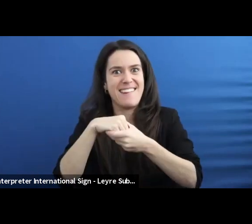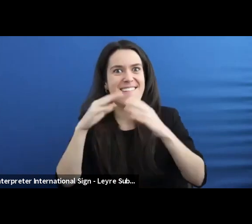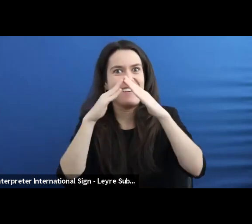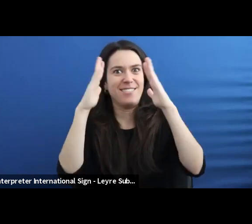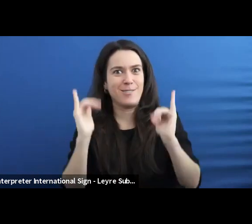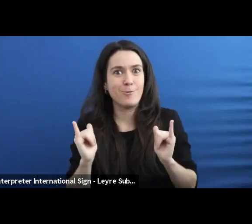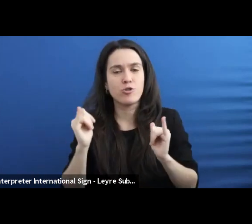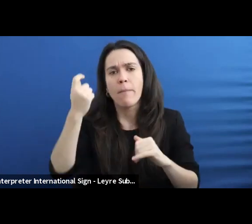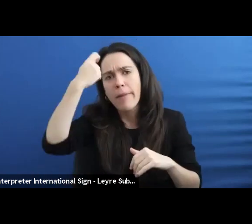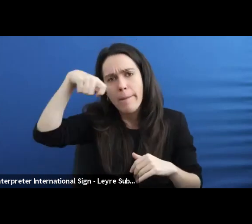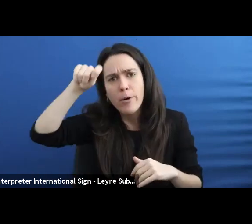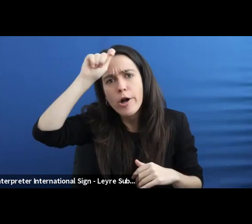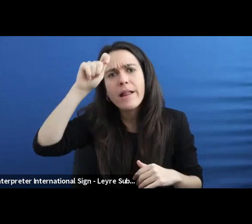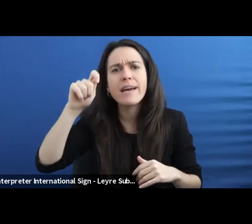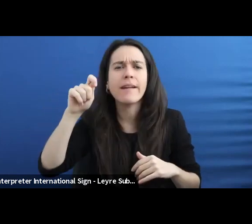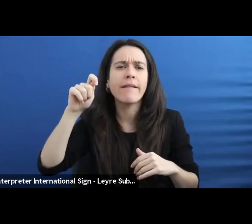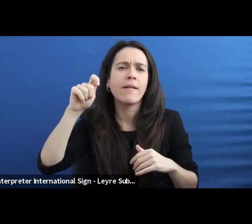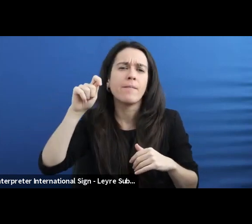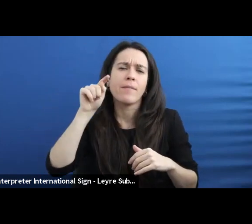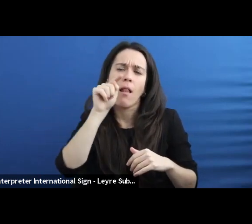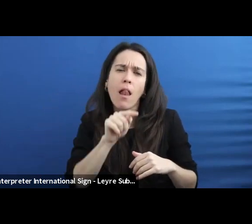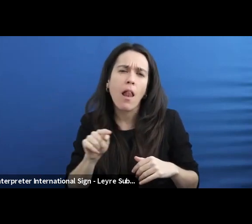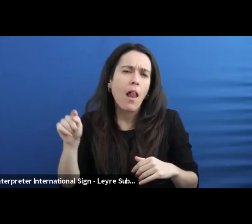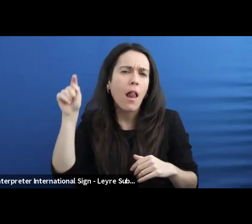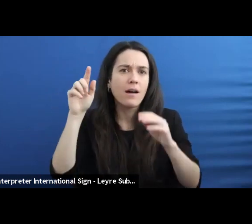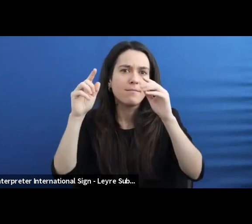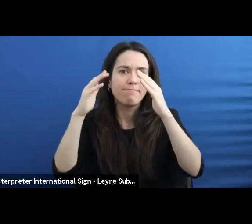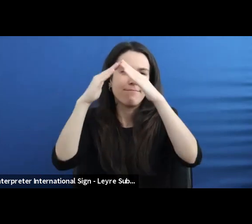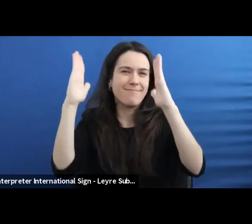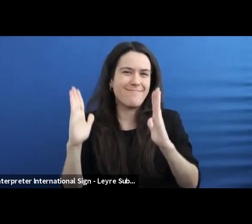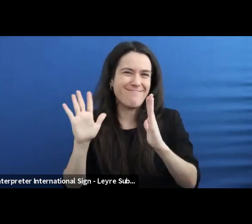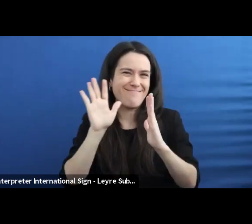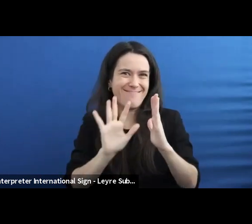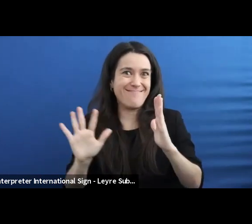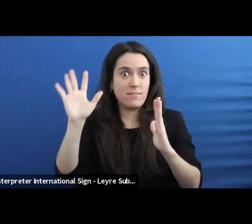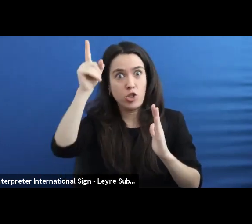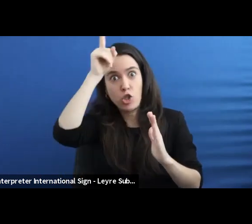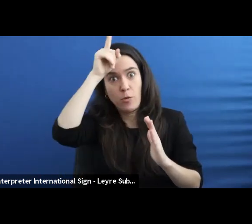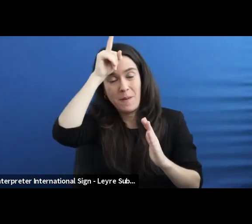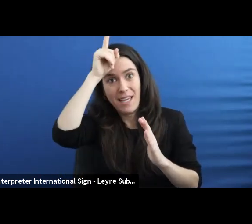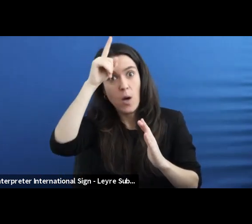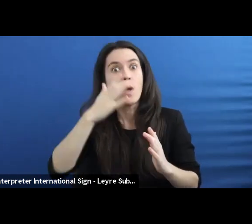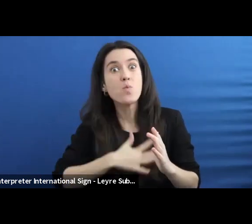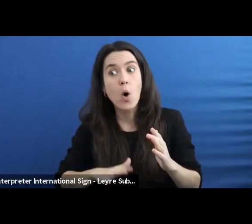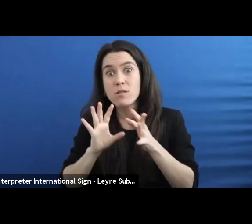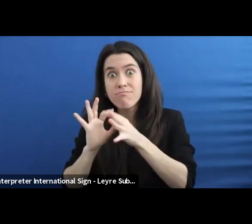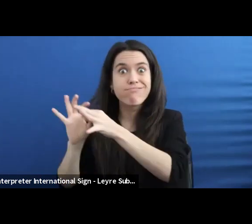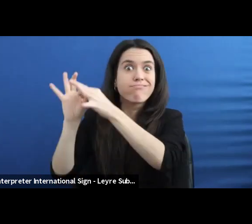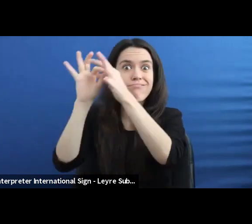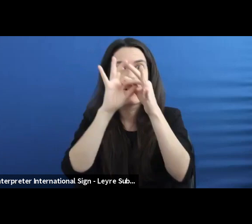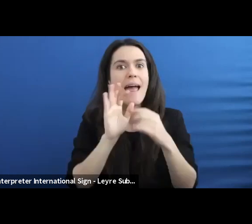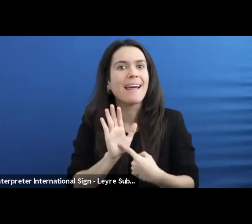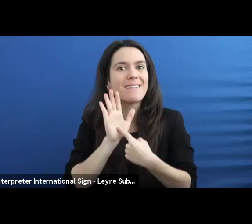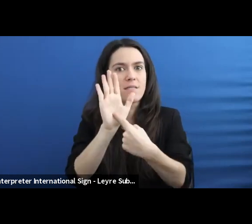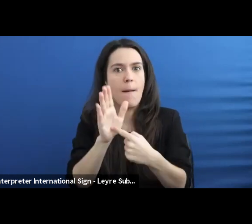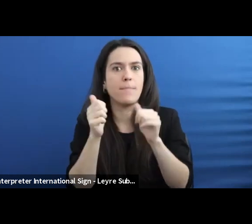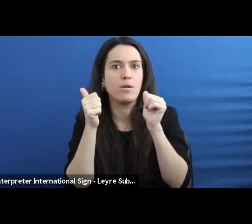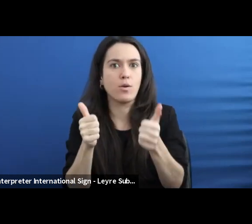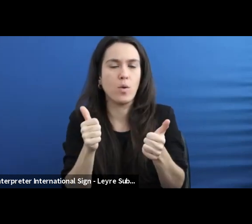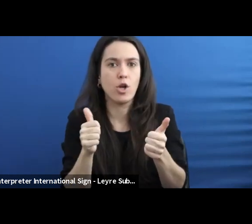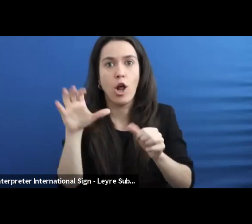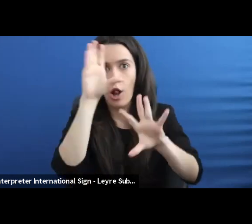Musenturm, Kampnagel, Staatstheater Darmstadt. And we want to set an example in Germany. And we want to learn with the